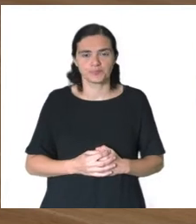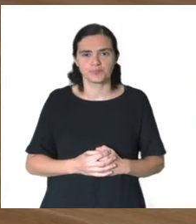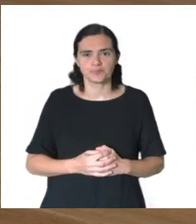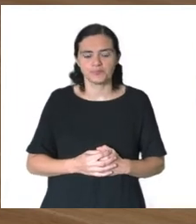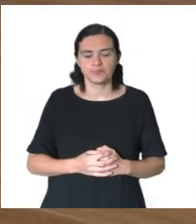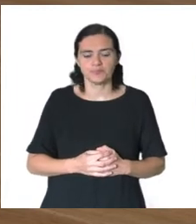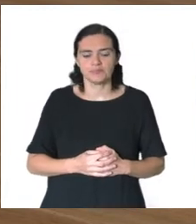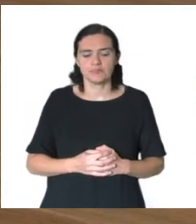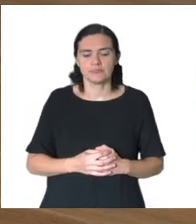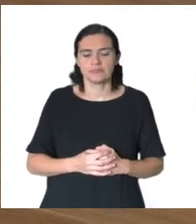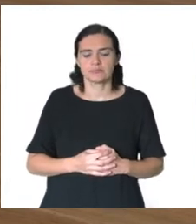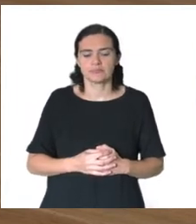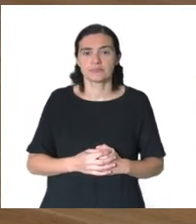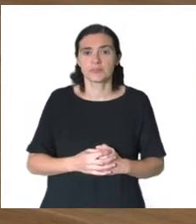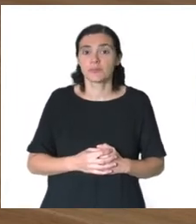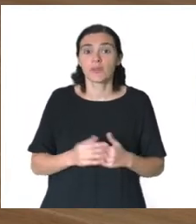simple.